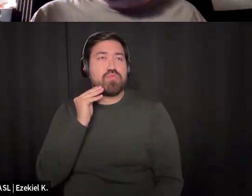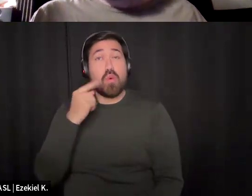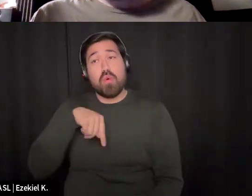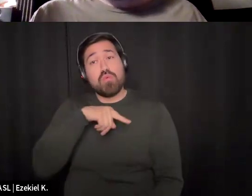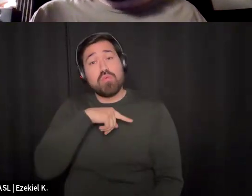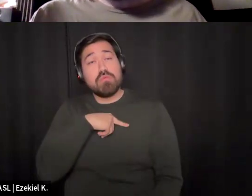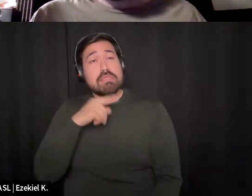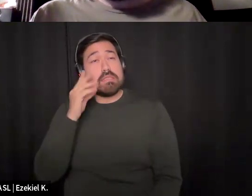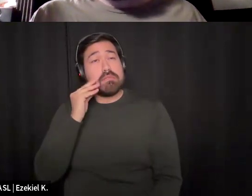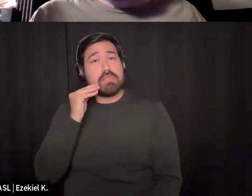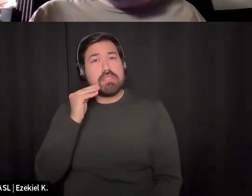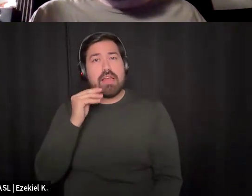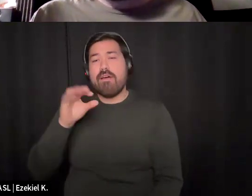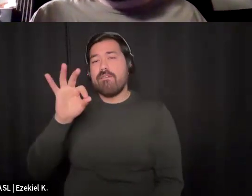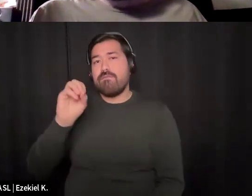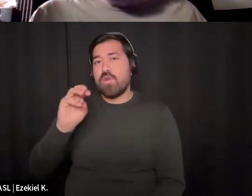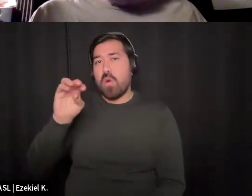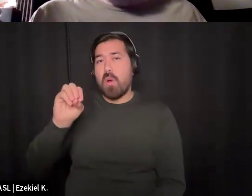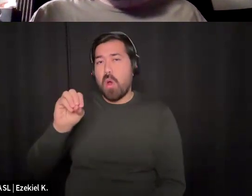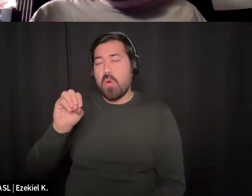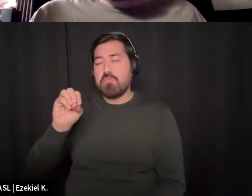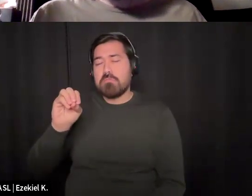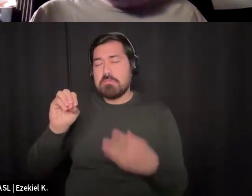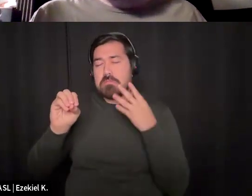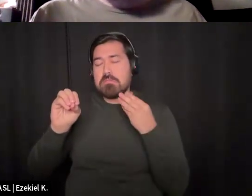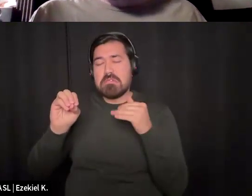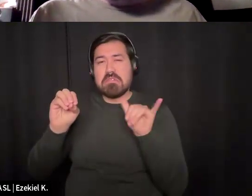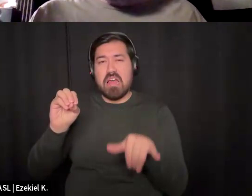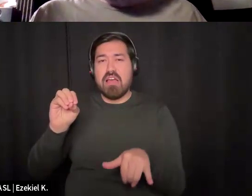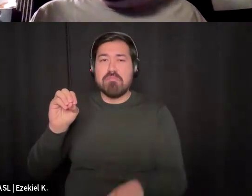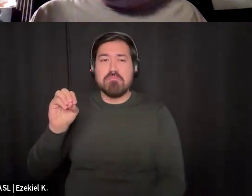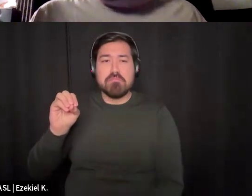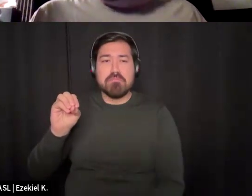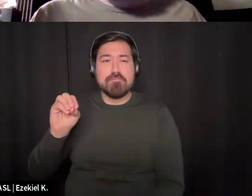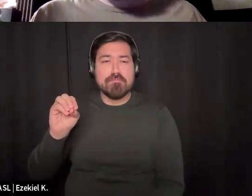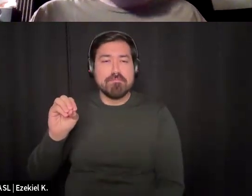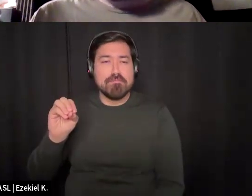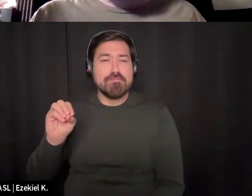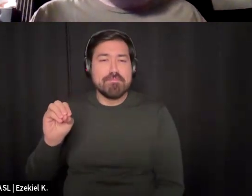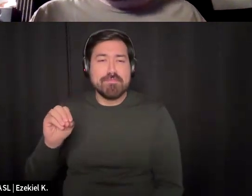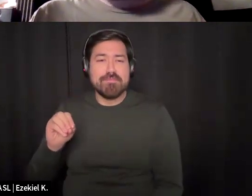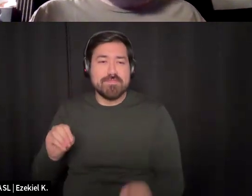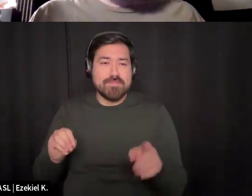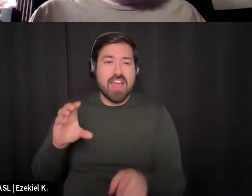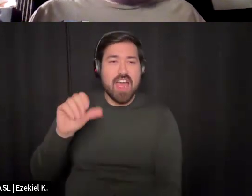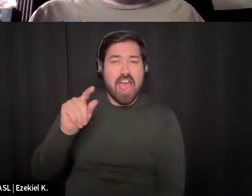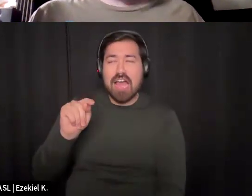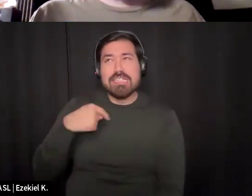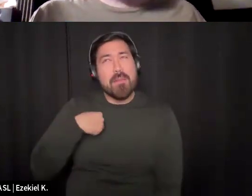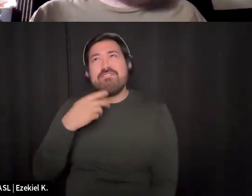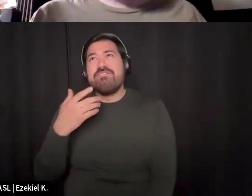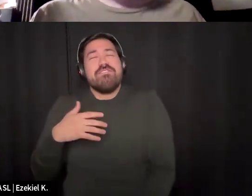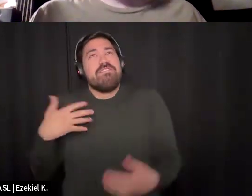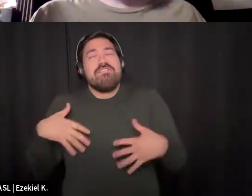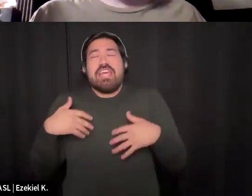we experience a sense of FOMO that is, like, Oh, that fear of us, missing out. Yes.